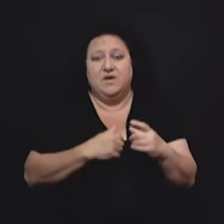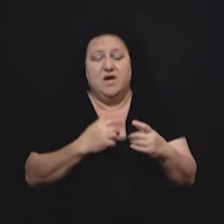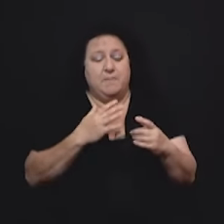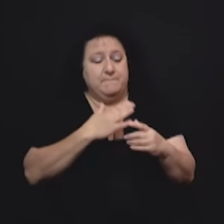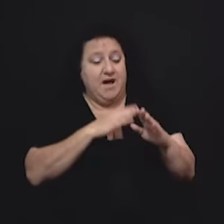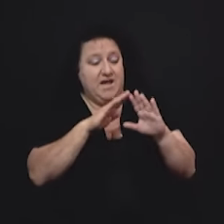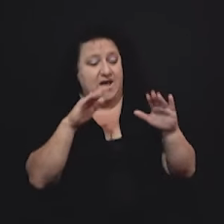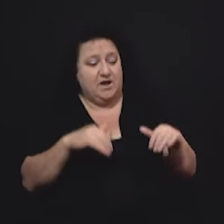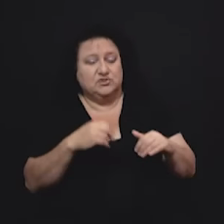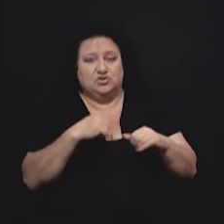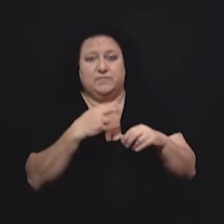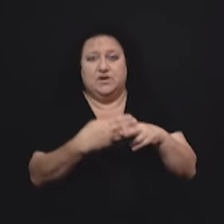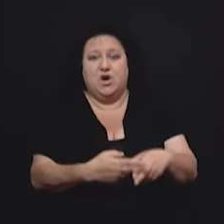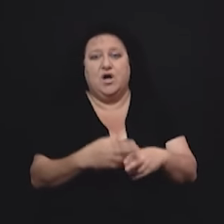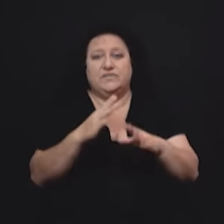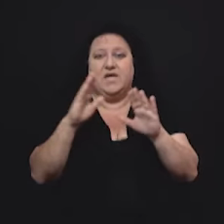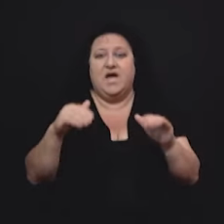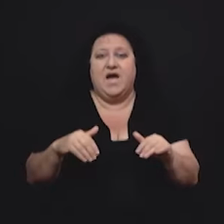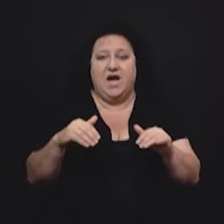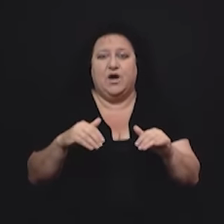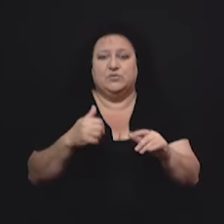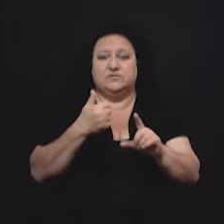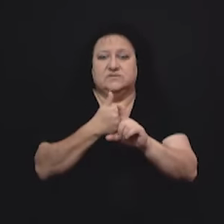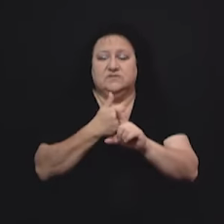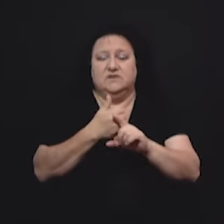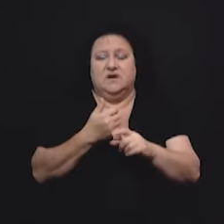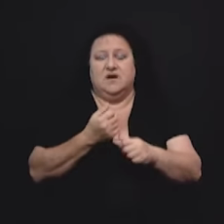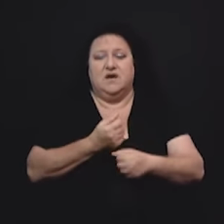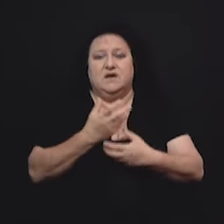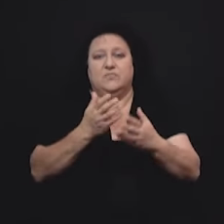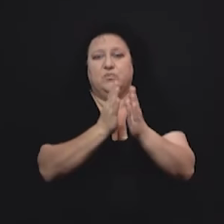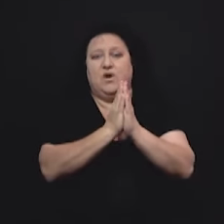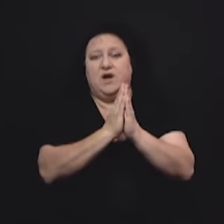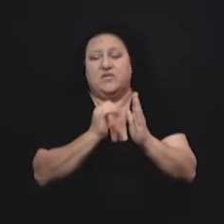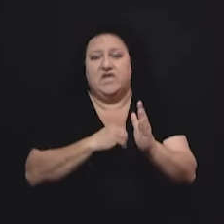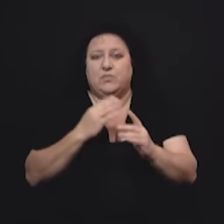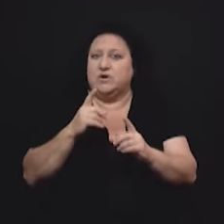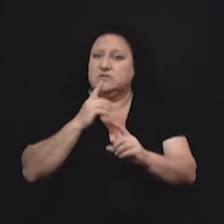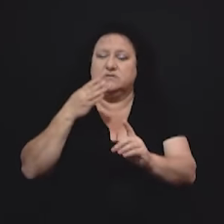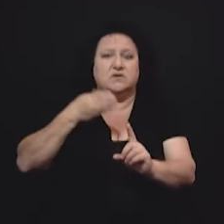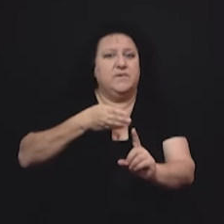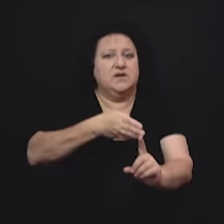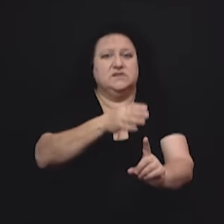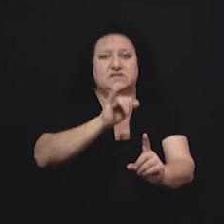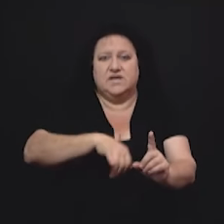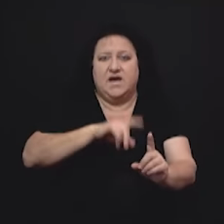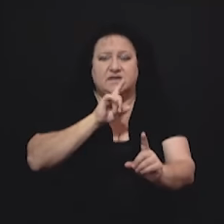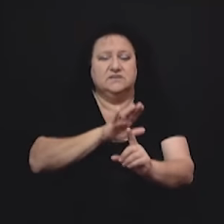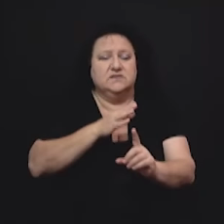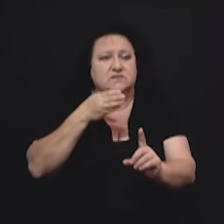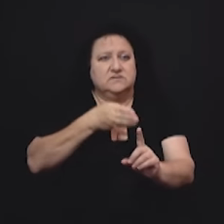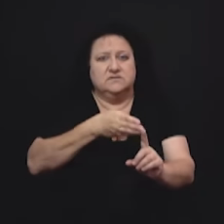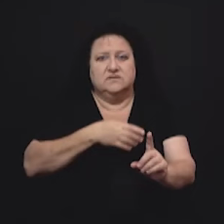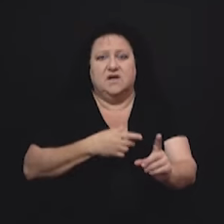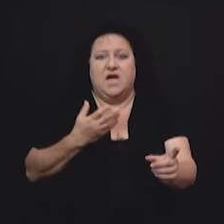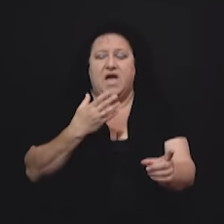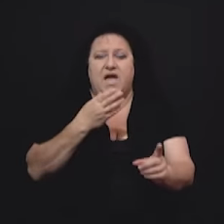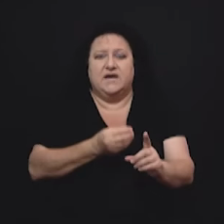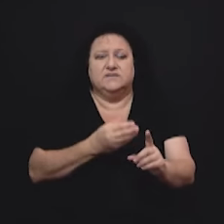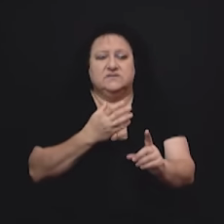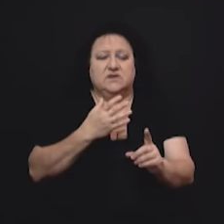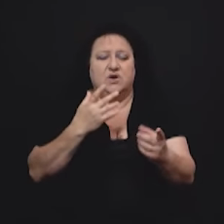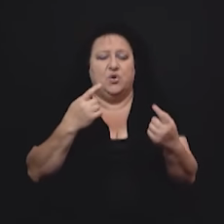They dedicated themselves to this. They were committed to this. And I truly believe that if we want to see God move in our lives, we simply need to